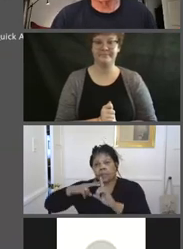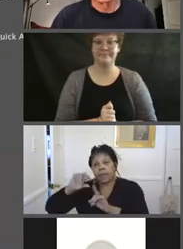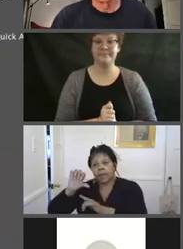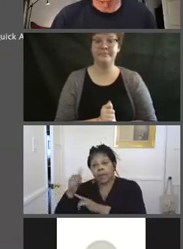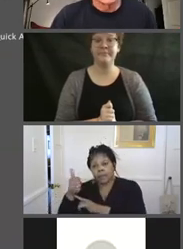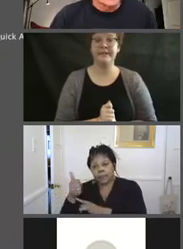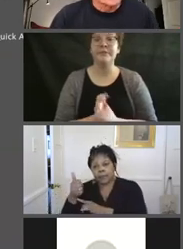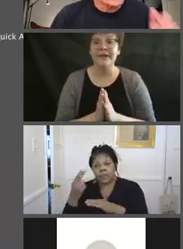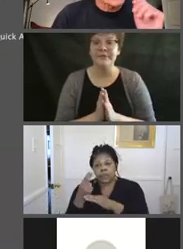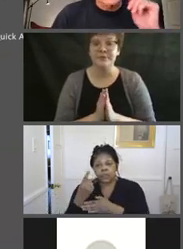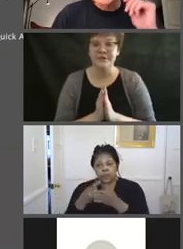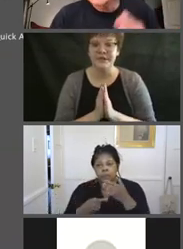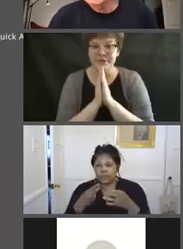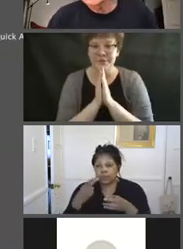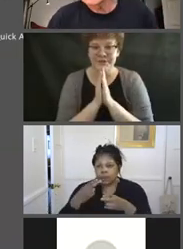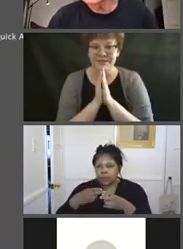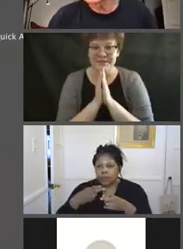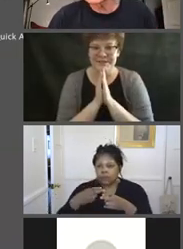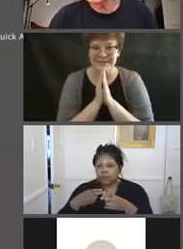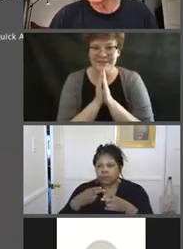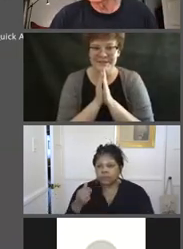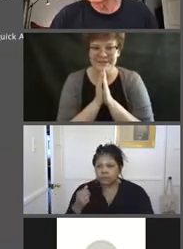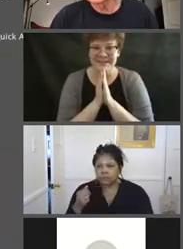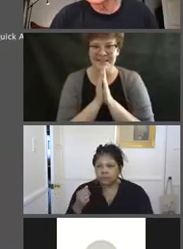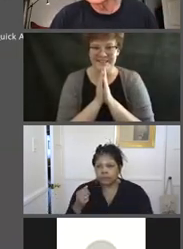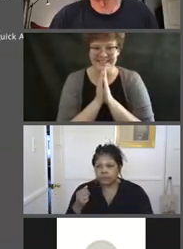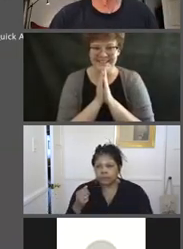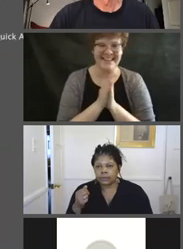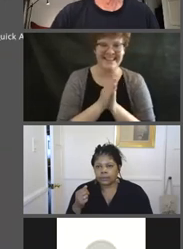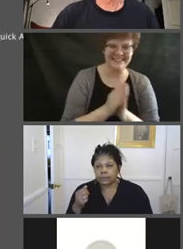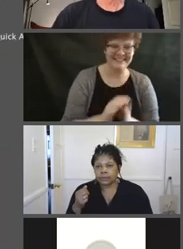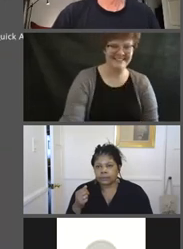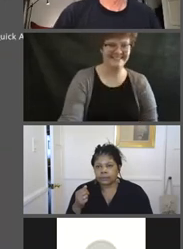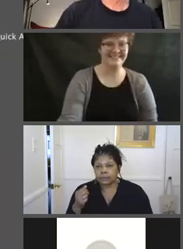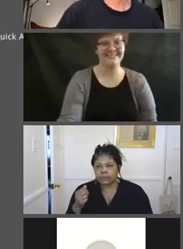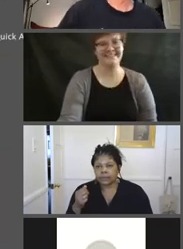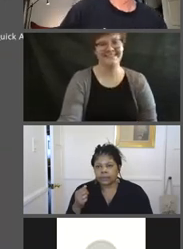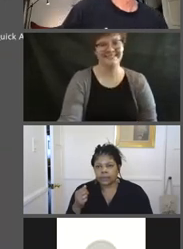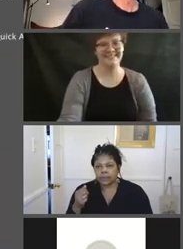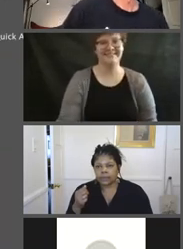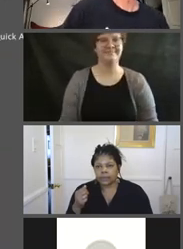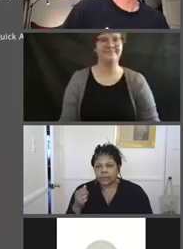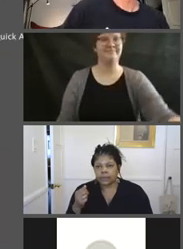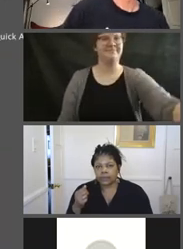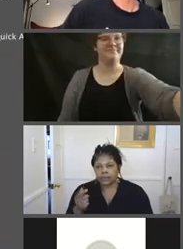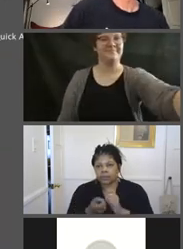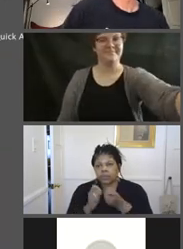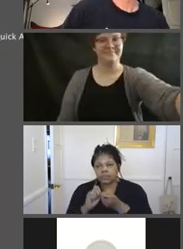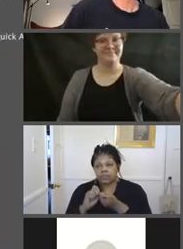brushes. Can we have a interpreter? You want to change again? Yes, please. Thank you. Mm-hmm.